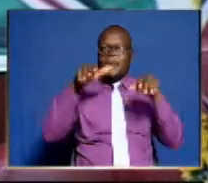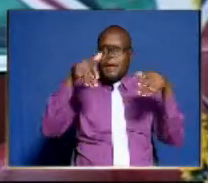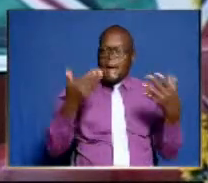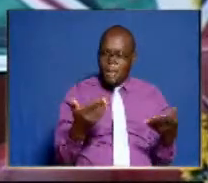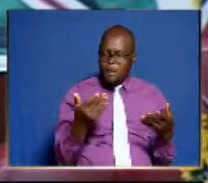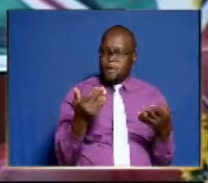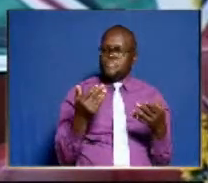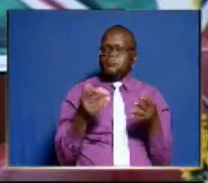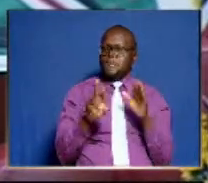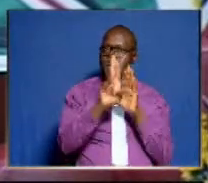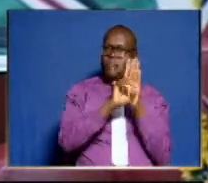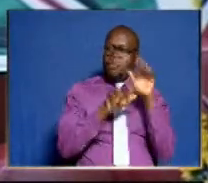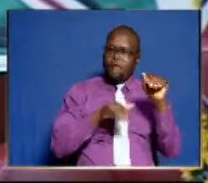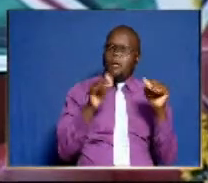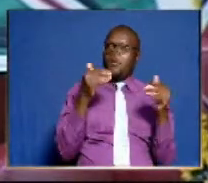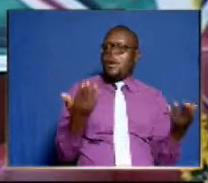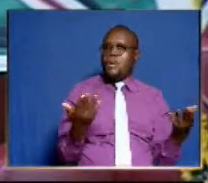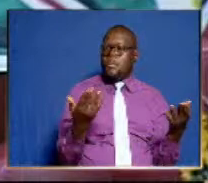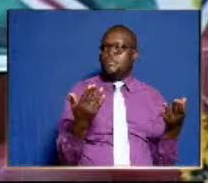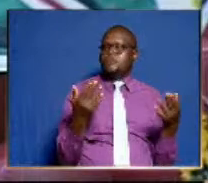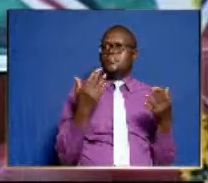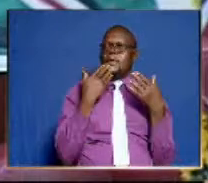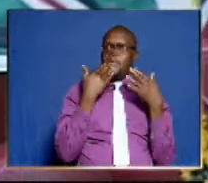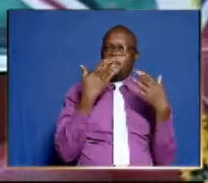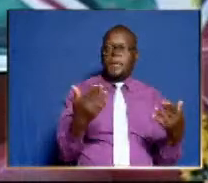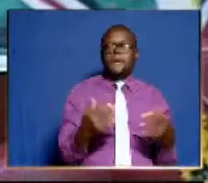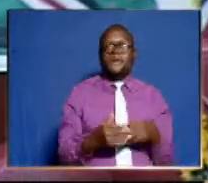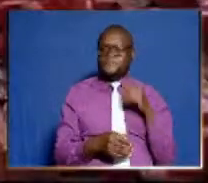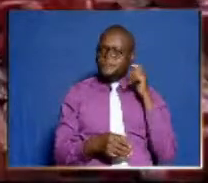are regulated? Thank you, Mr. Speaker.